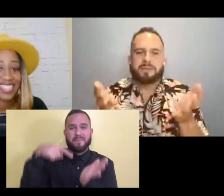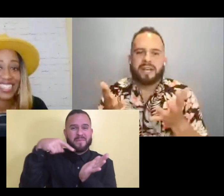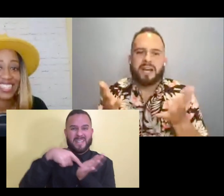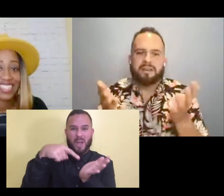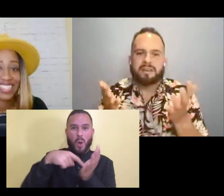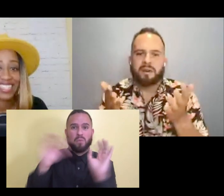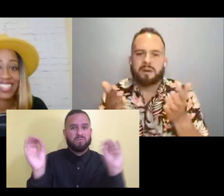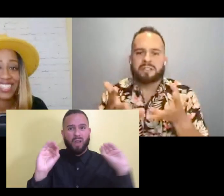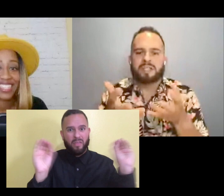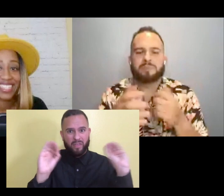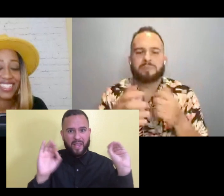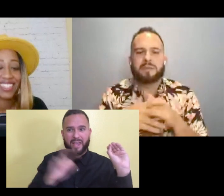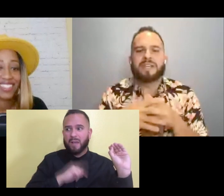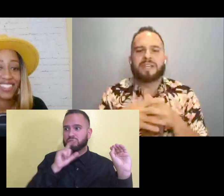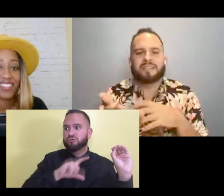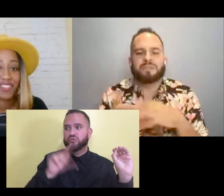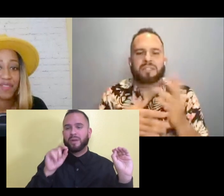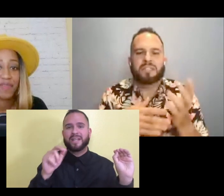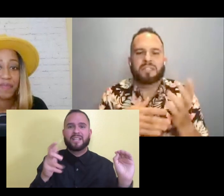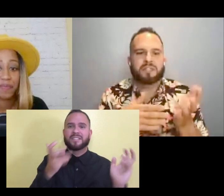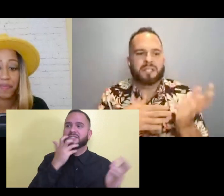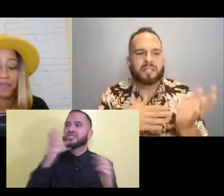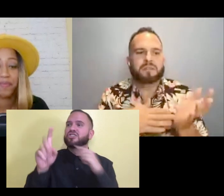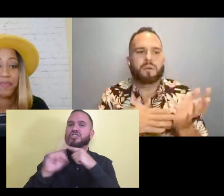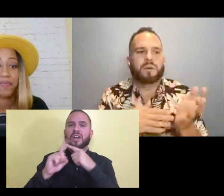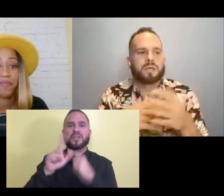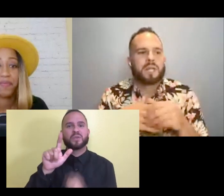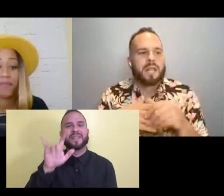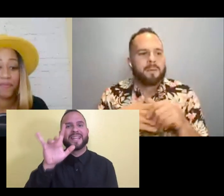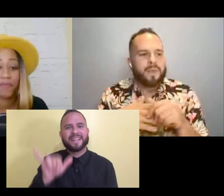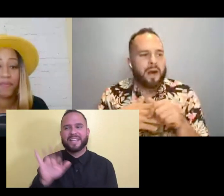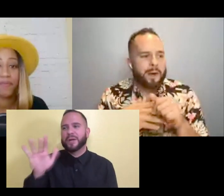changed my life. I'm actually pretty upset that they don't teach budgeting in school.